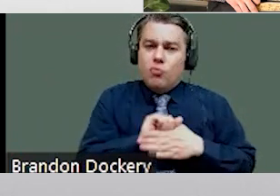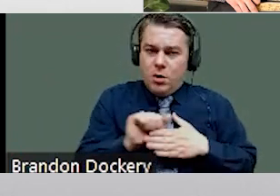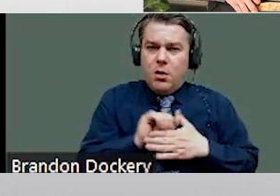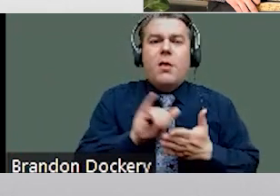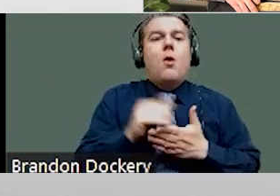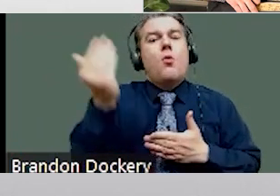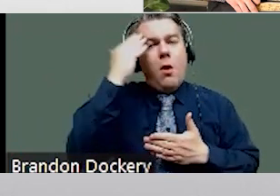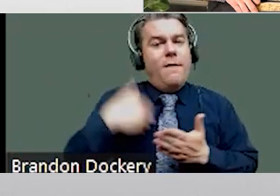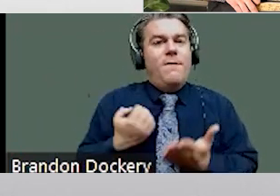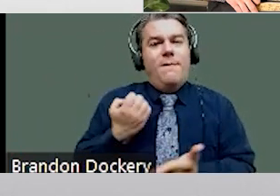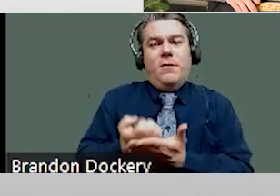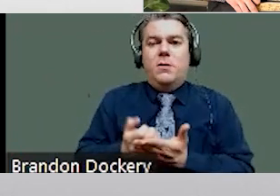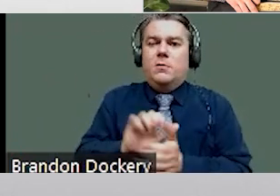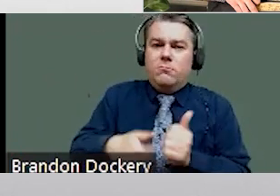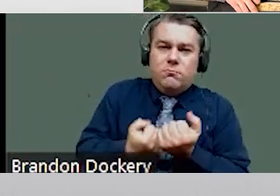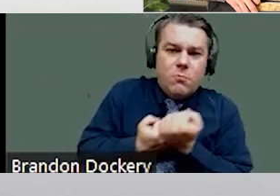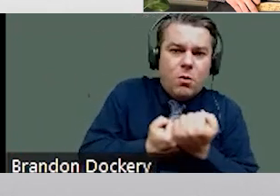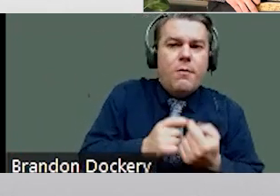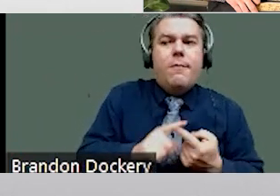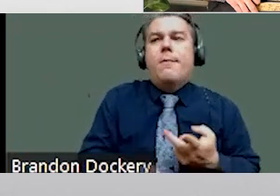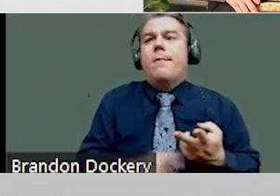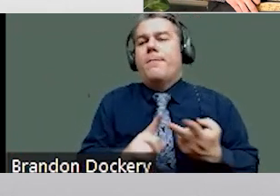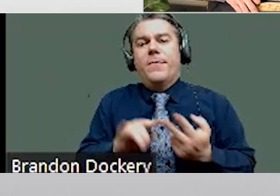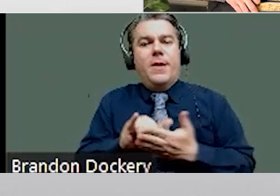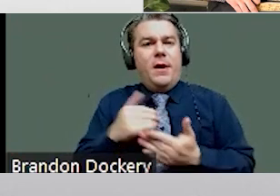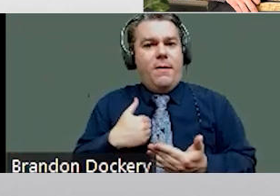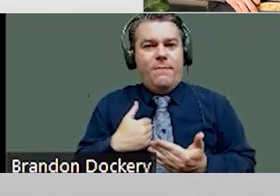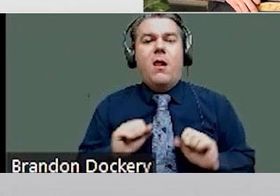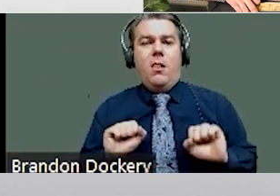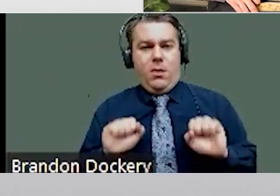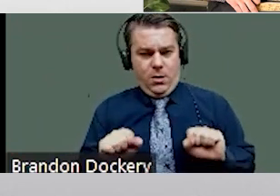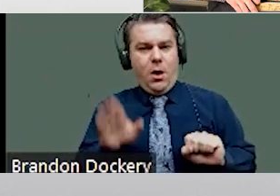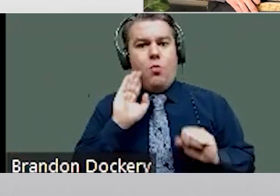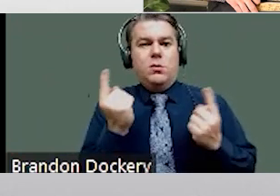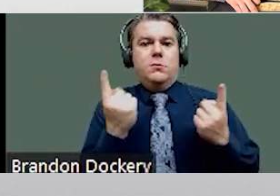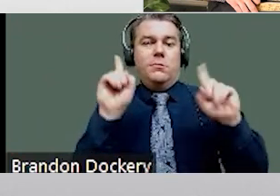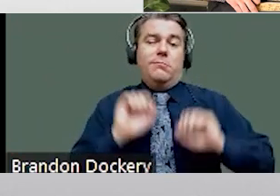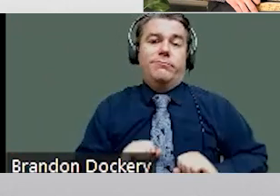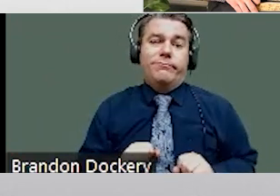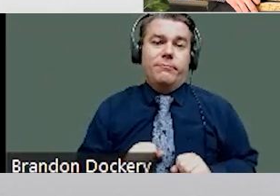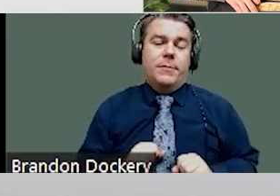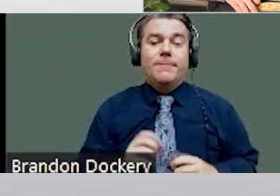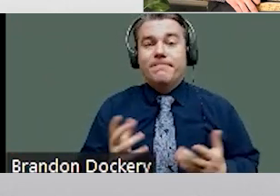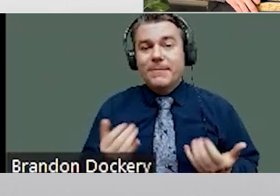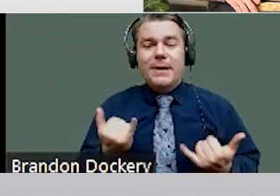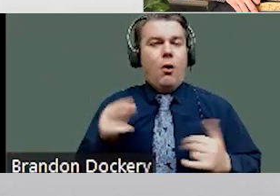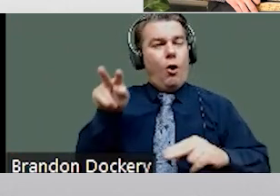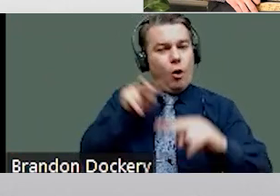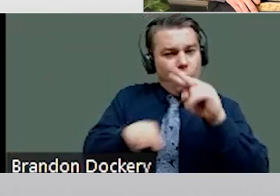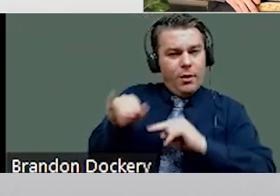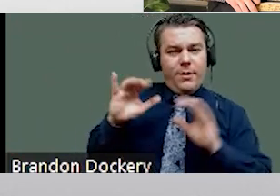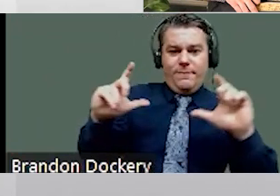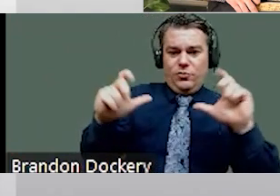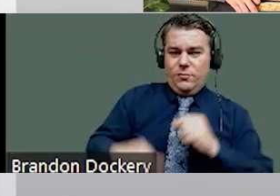practices that we know have evidence behind them and that have a likelihood of success. So let's take a look